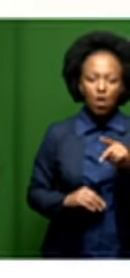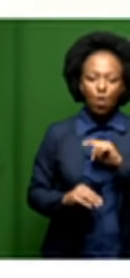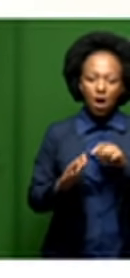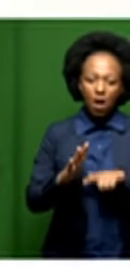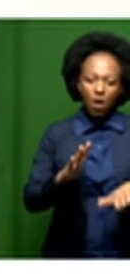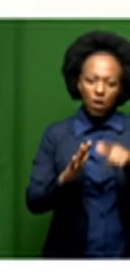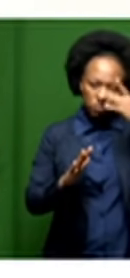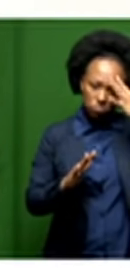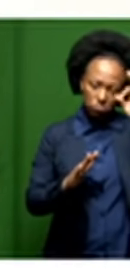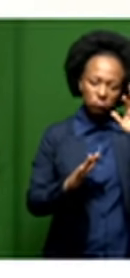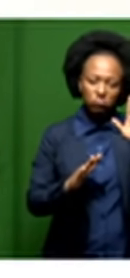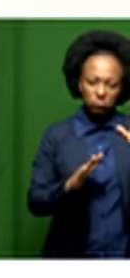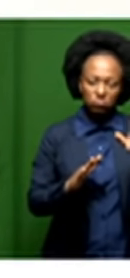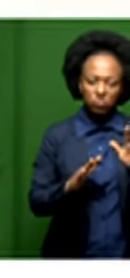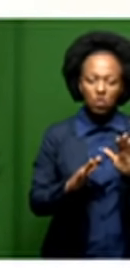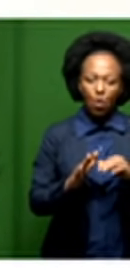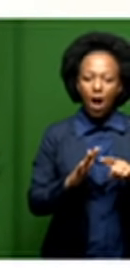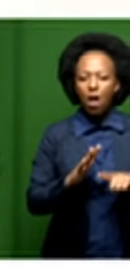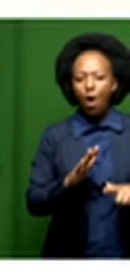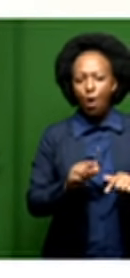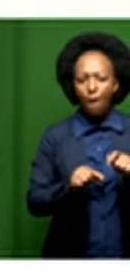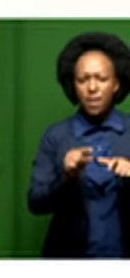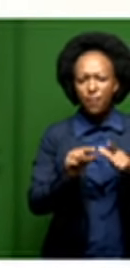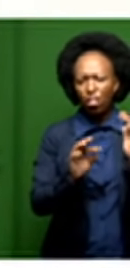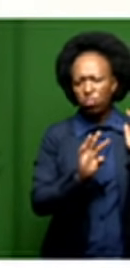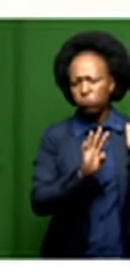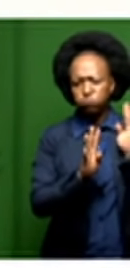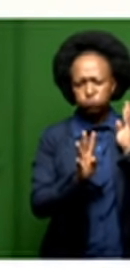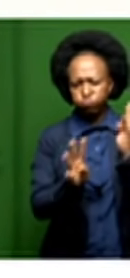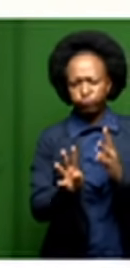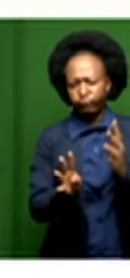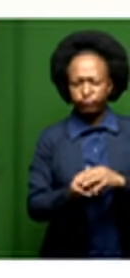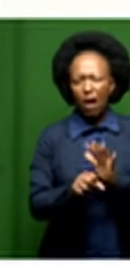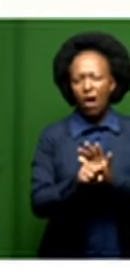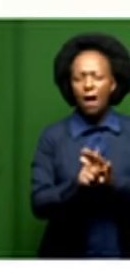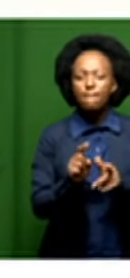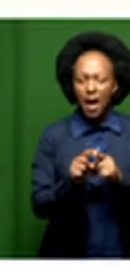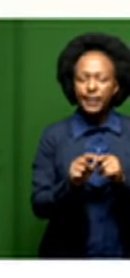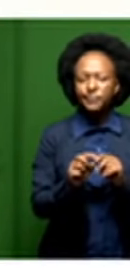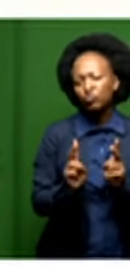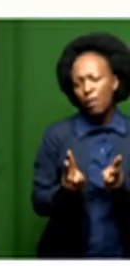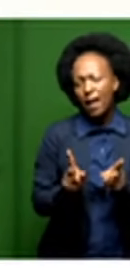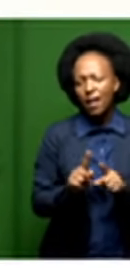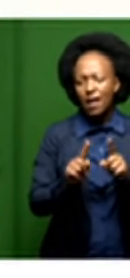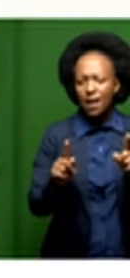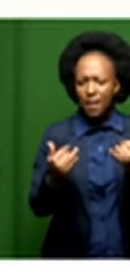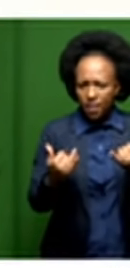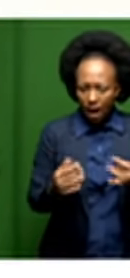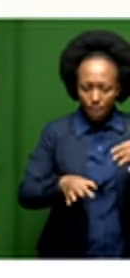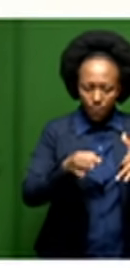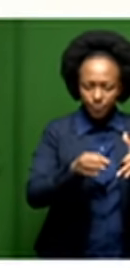government elections, there generally are a lower amount of people that do come up, but what do you think now, with the political environment we